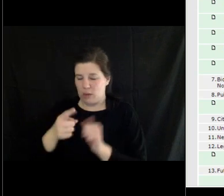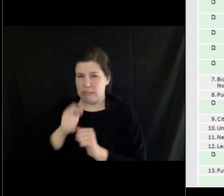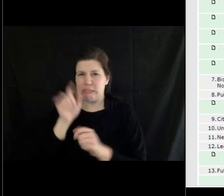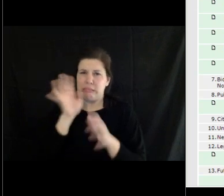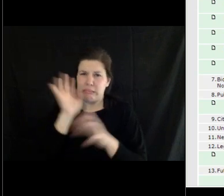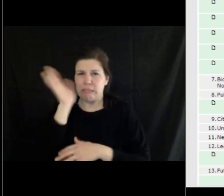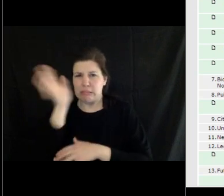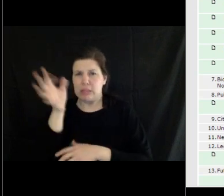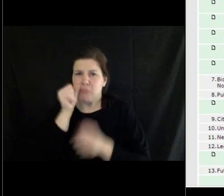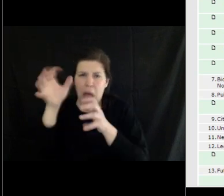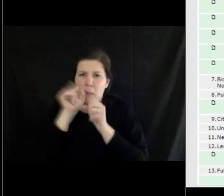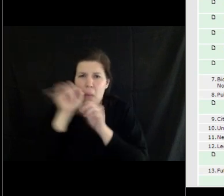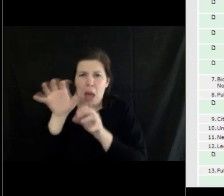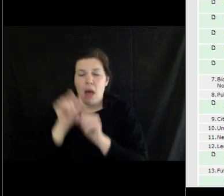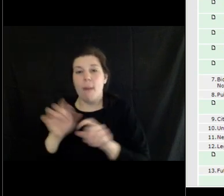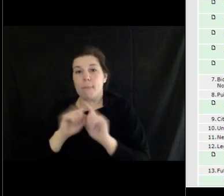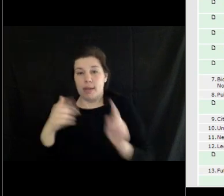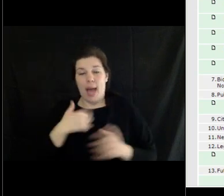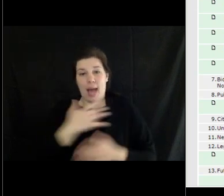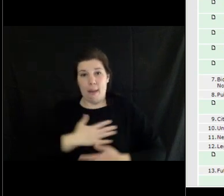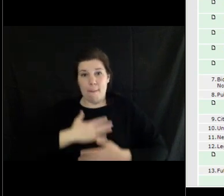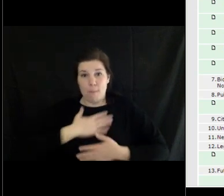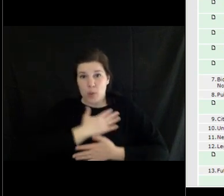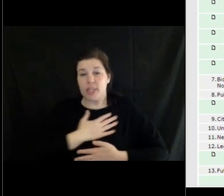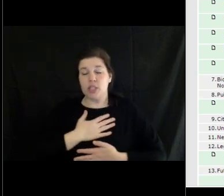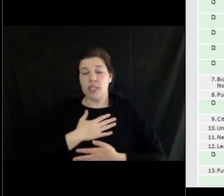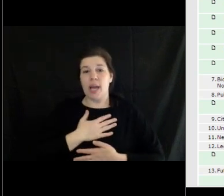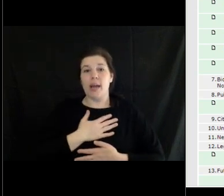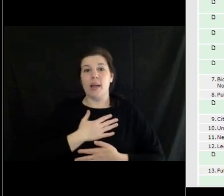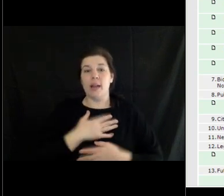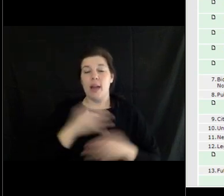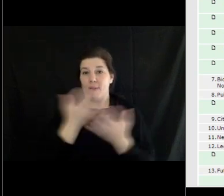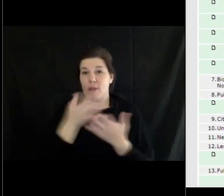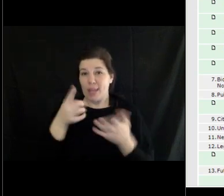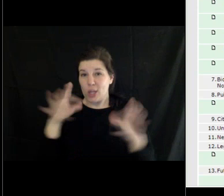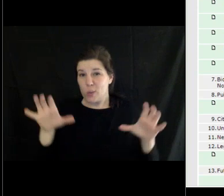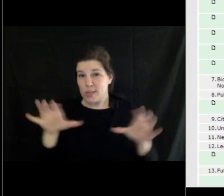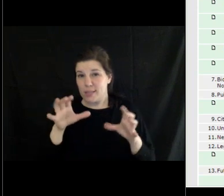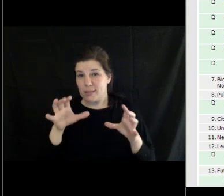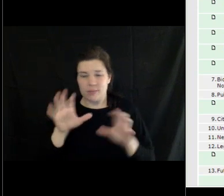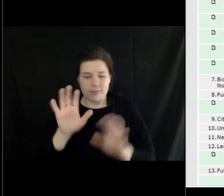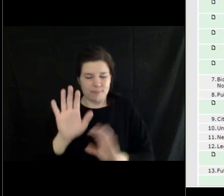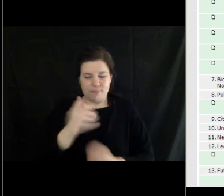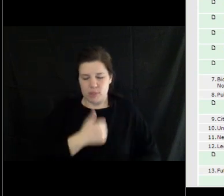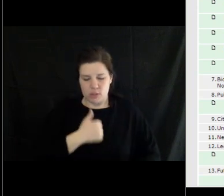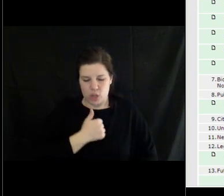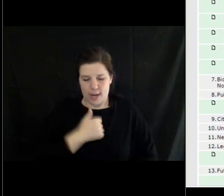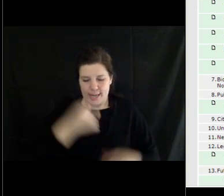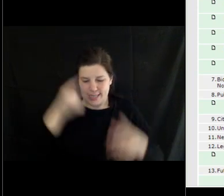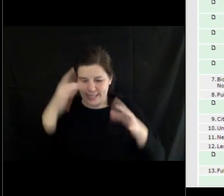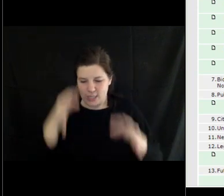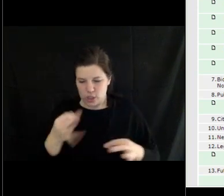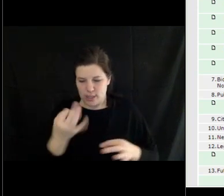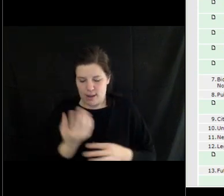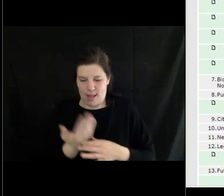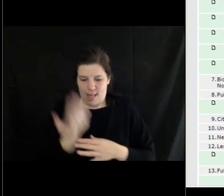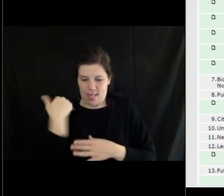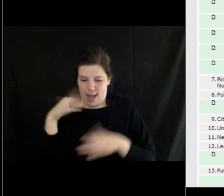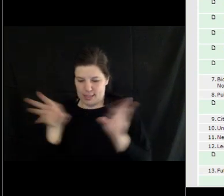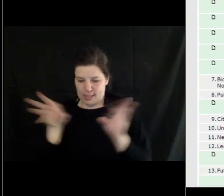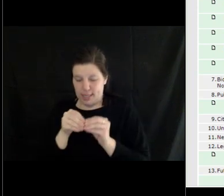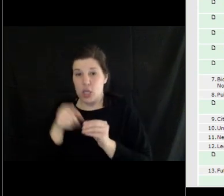appreciate the move that you guys made last commission meeting. I mean, y'all did have the boldness